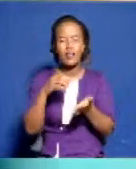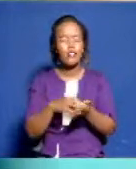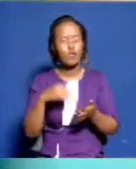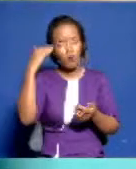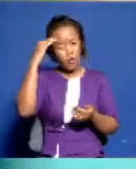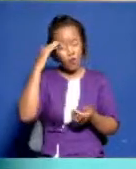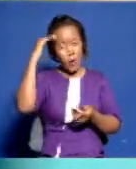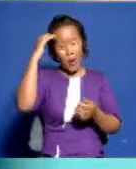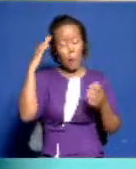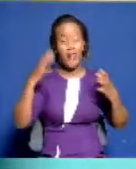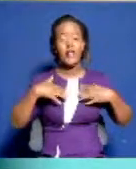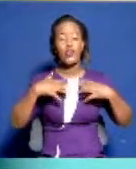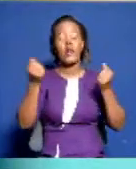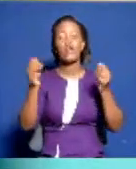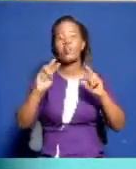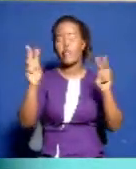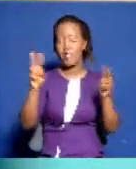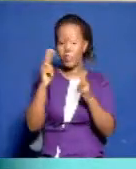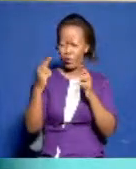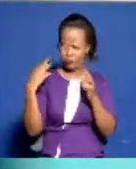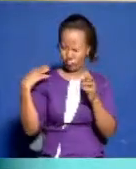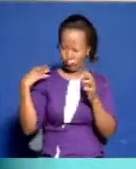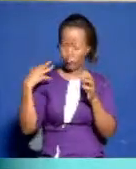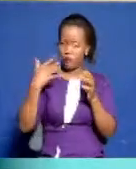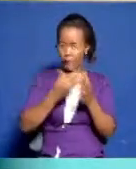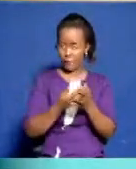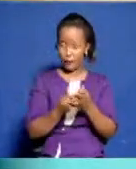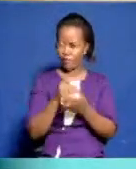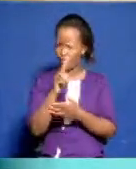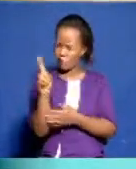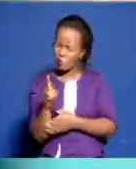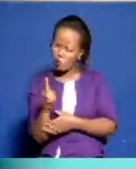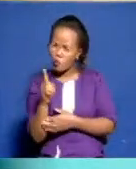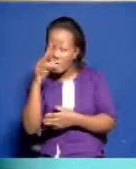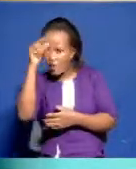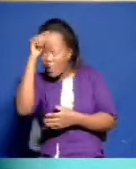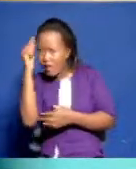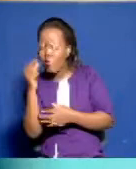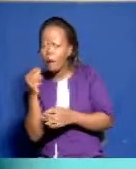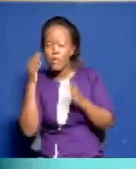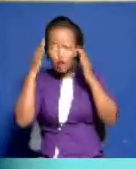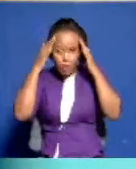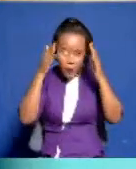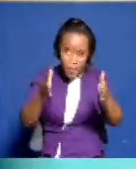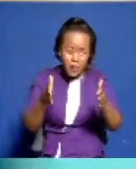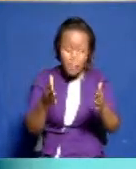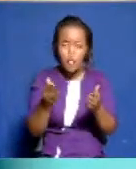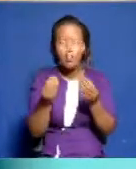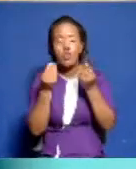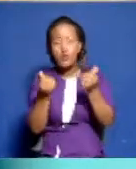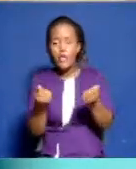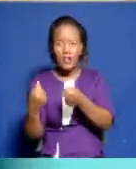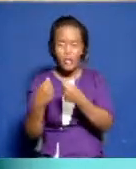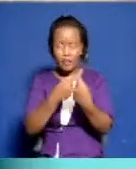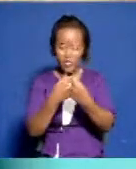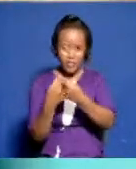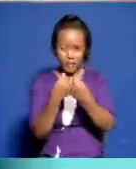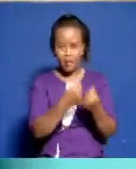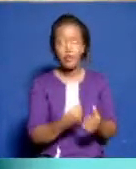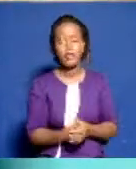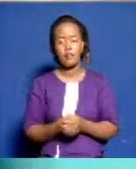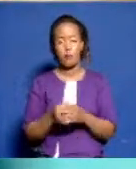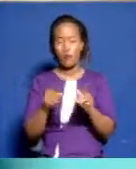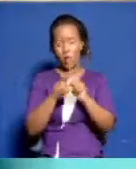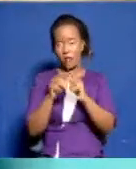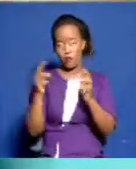health issues in the recent years, questioning the government's commitment to adequately address the challenge. At a